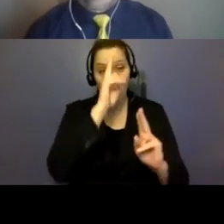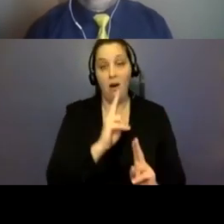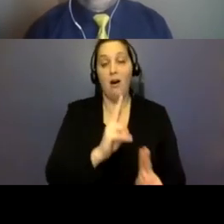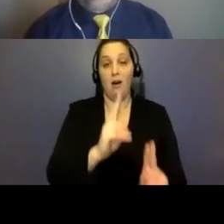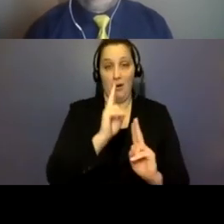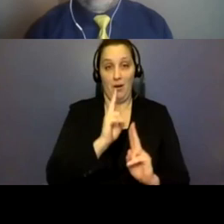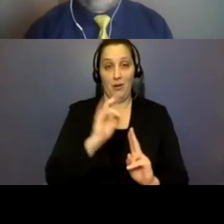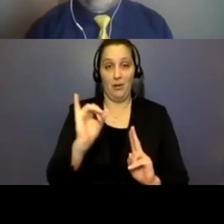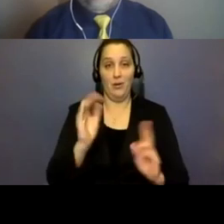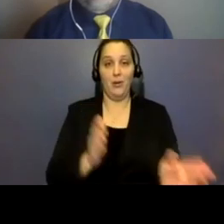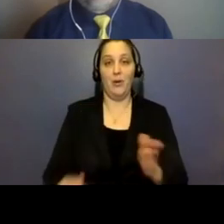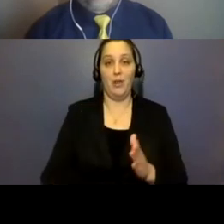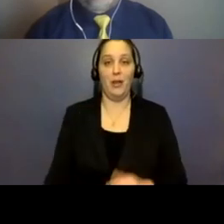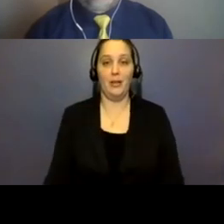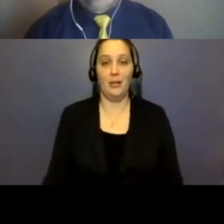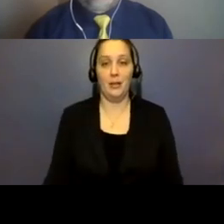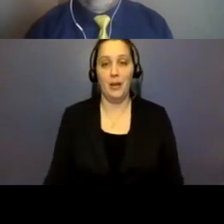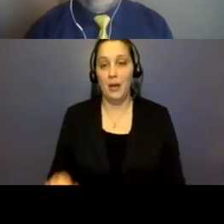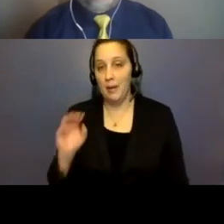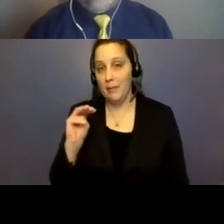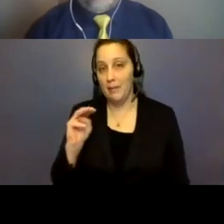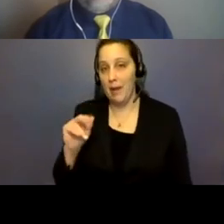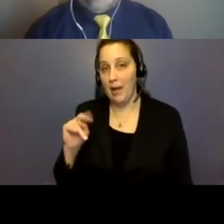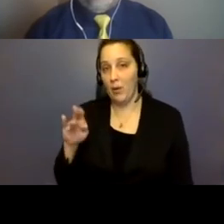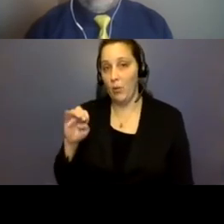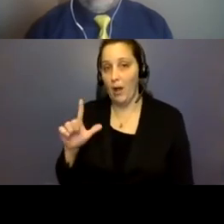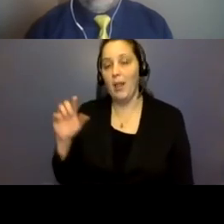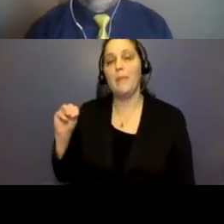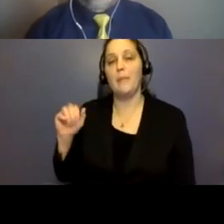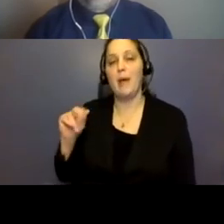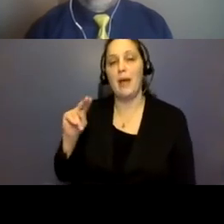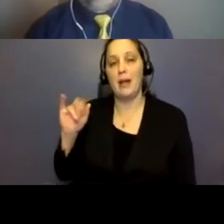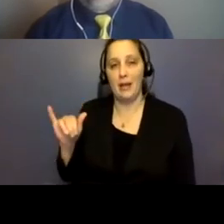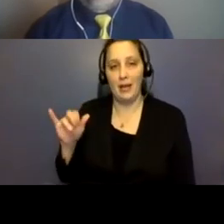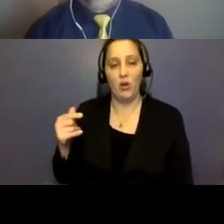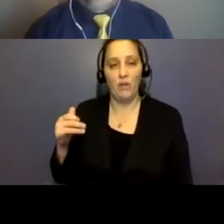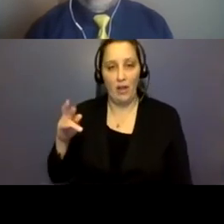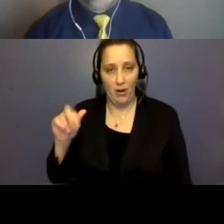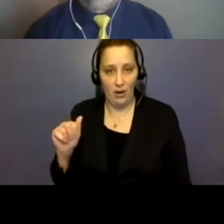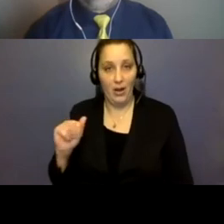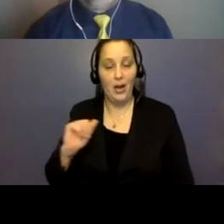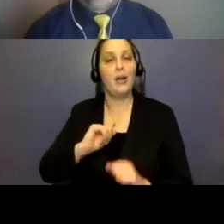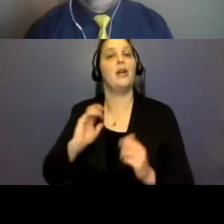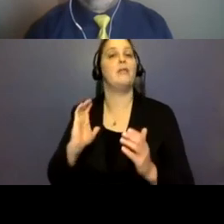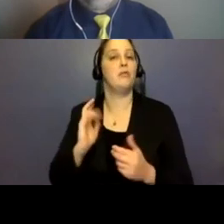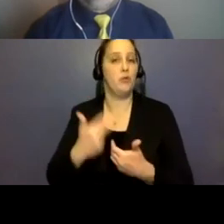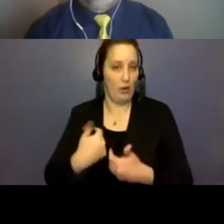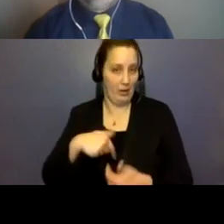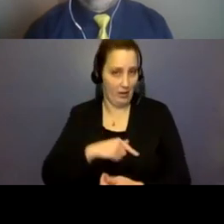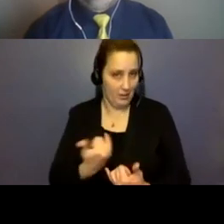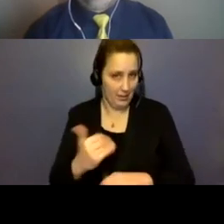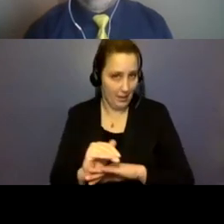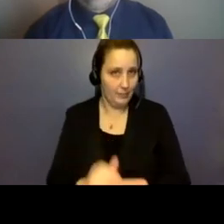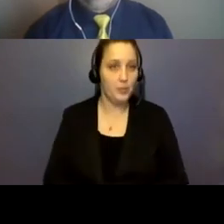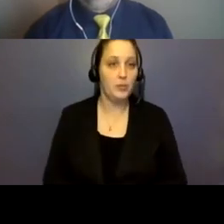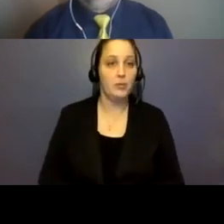have Mr. Manuel Manny Guevara to our panel today.